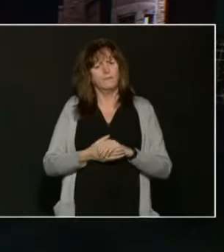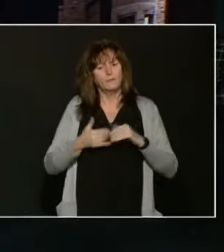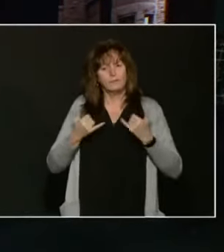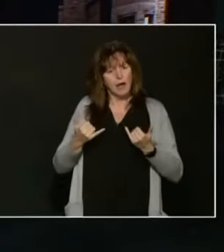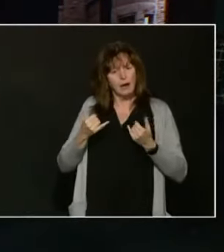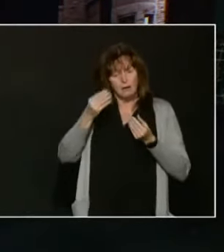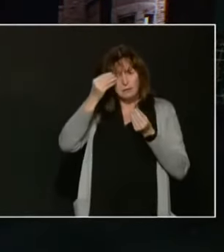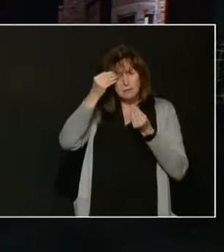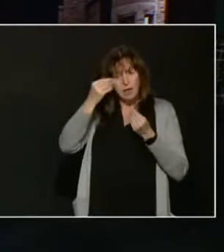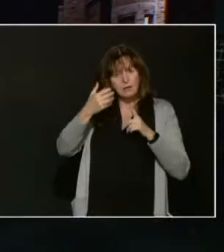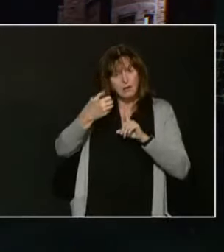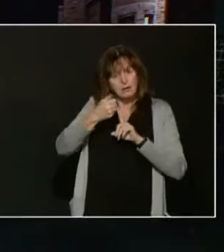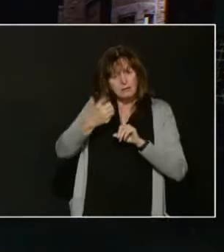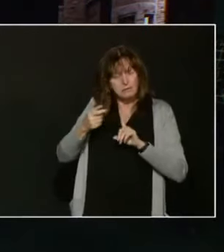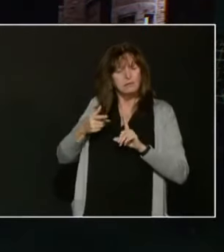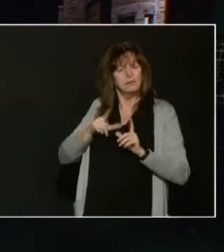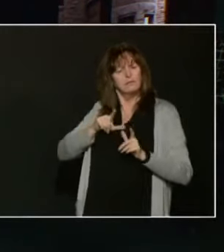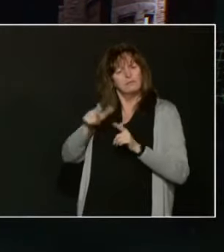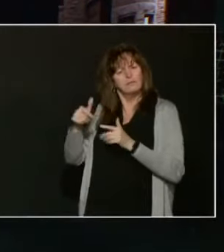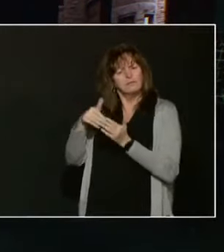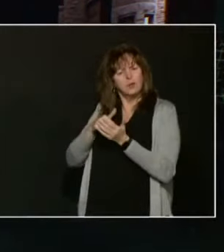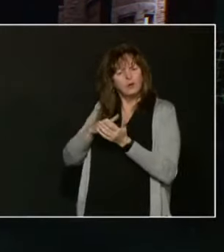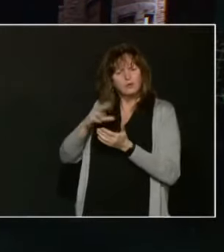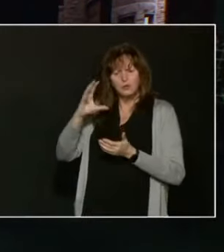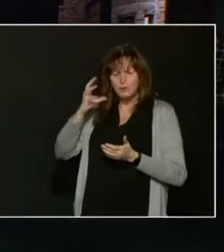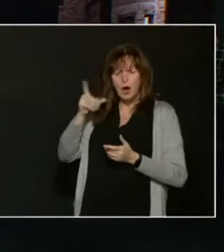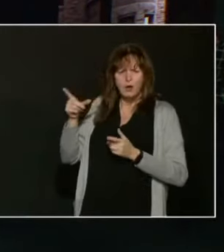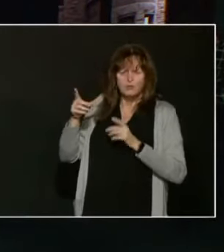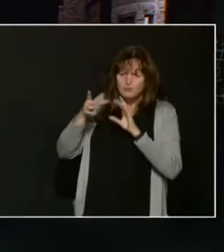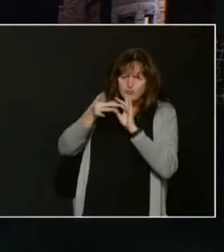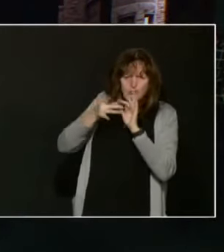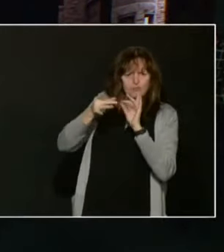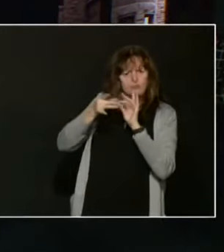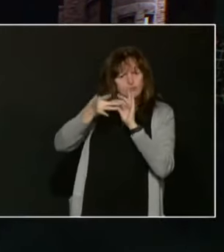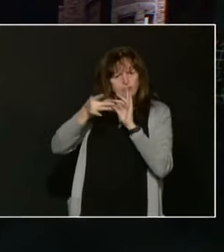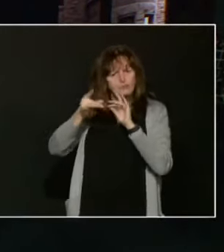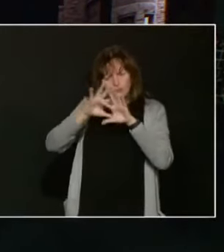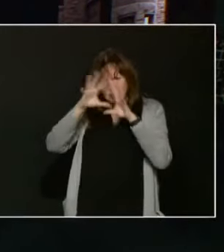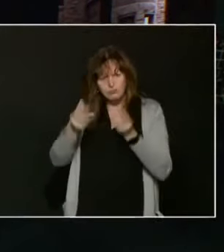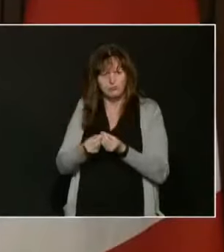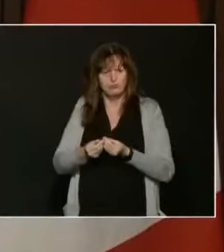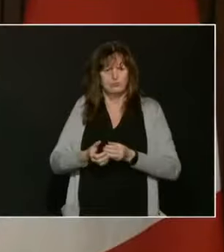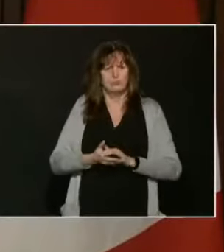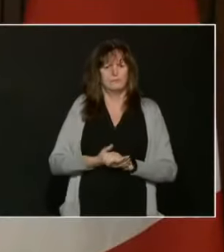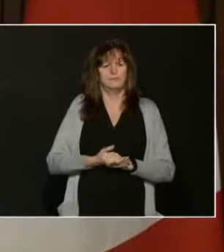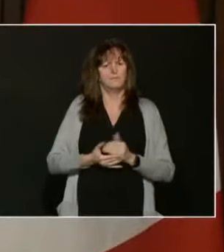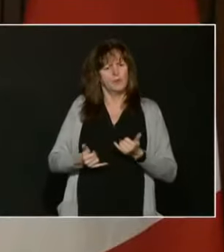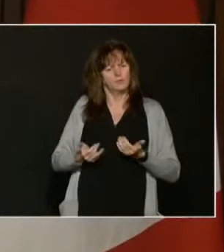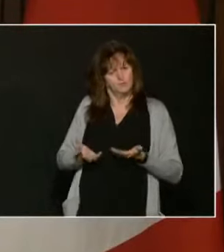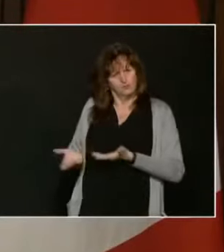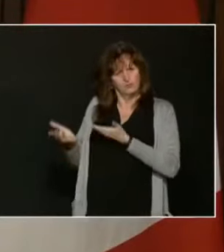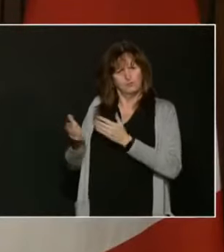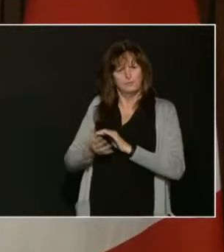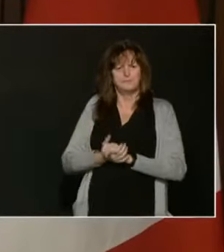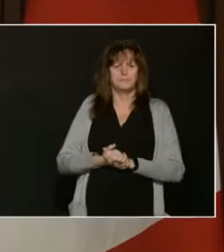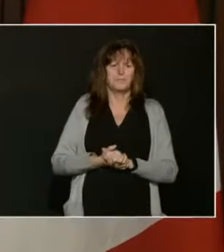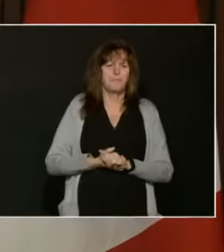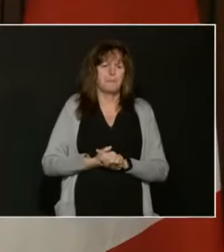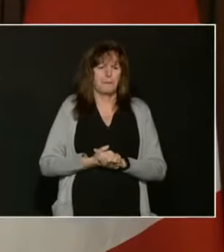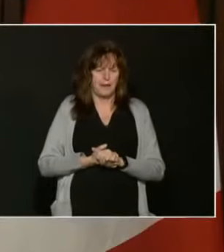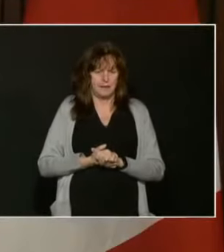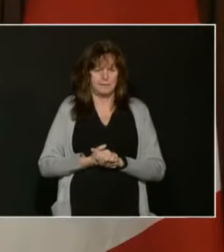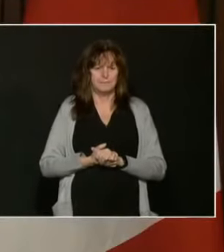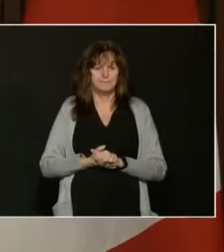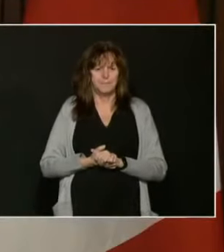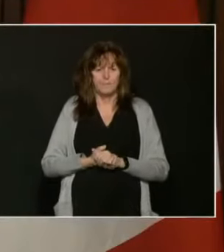have some comments on the data today. So over to you, Dr. Brown. Thank you, Dr. Williams. Like Dr. Williams, I just want to note that today is